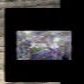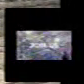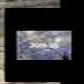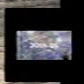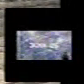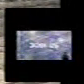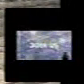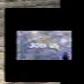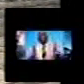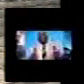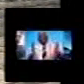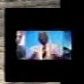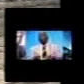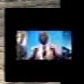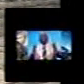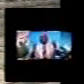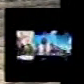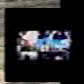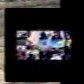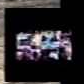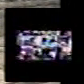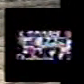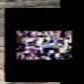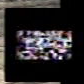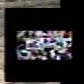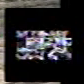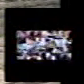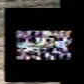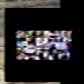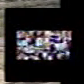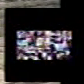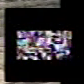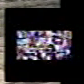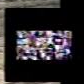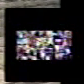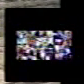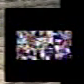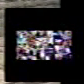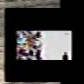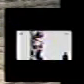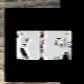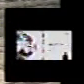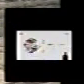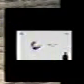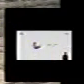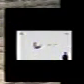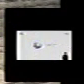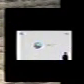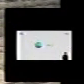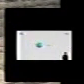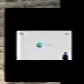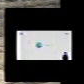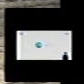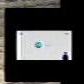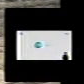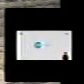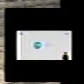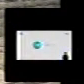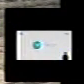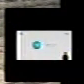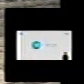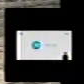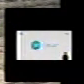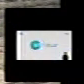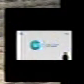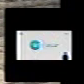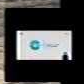relationships. And there are many people that do not know that relationship is a major currency that can take them to any level in life.